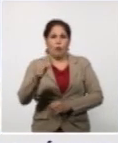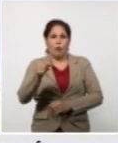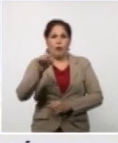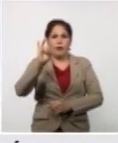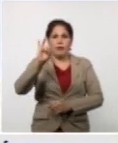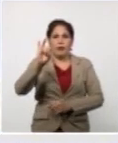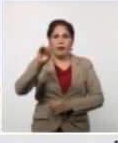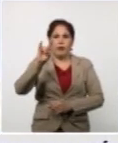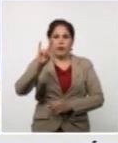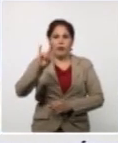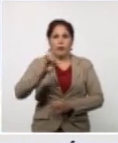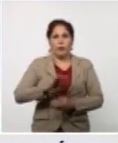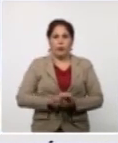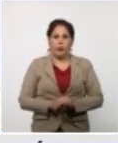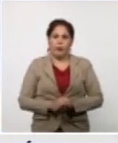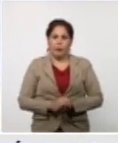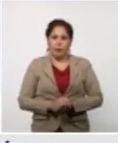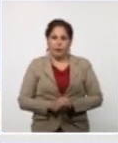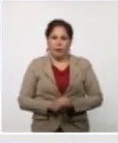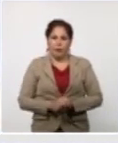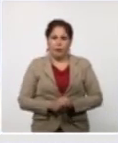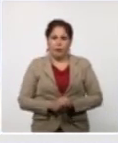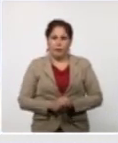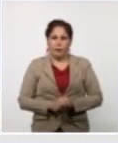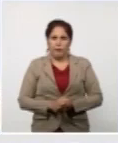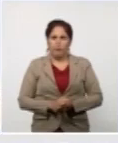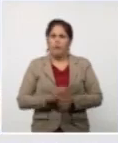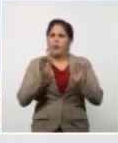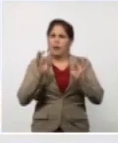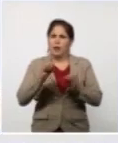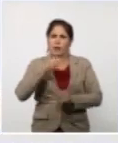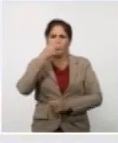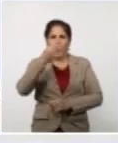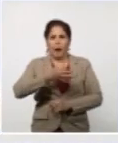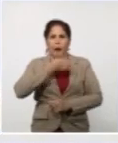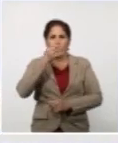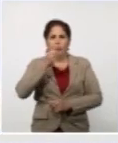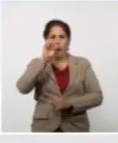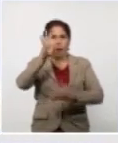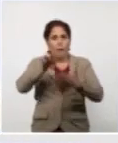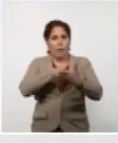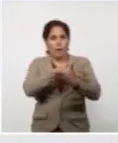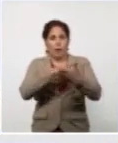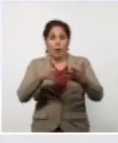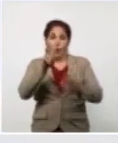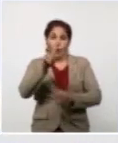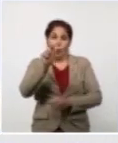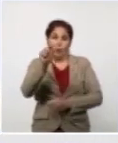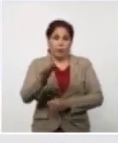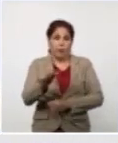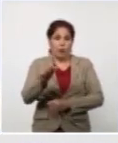5.57, and the United States of America with 5.79.